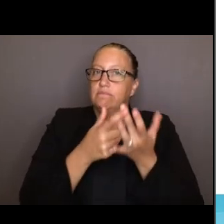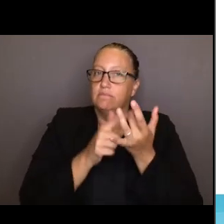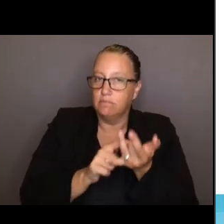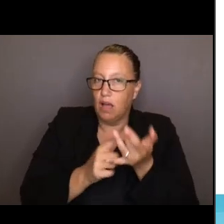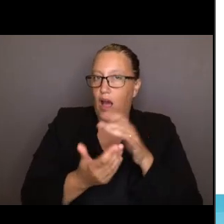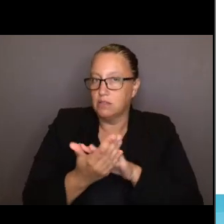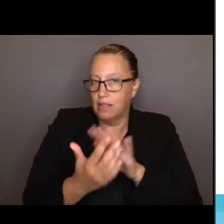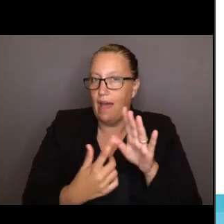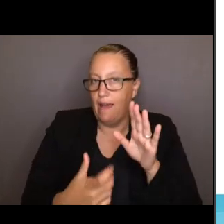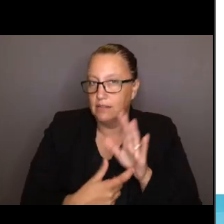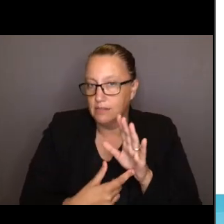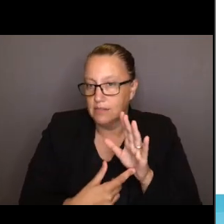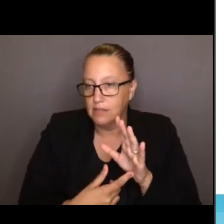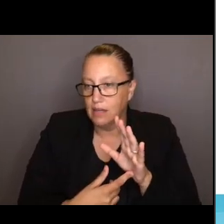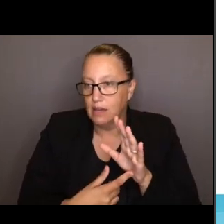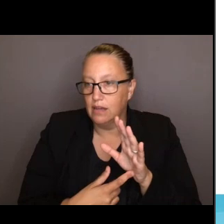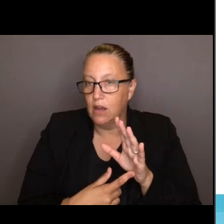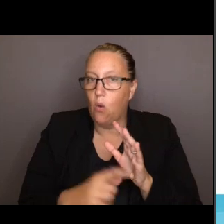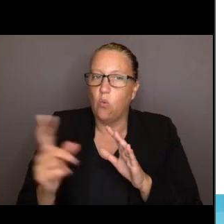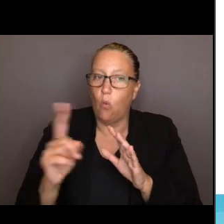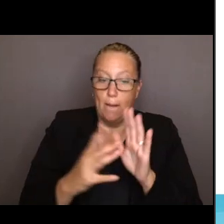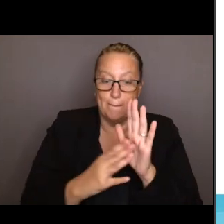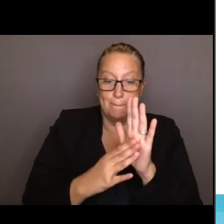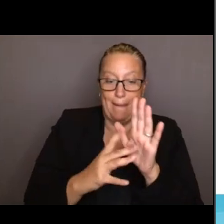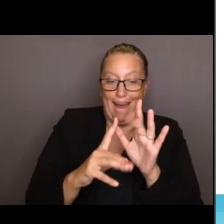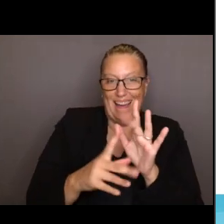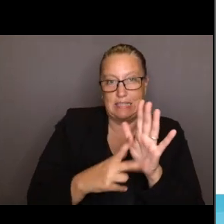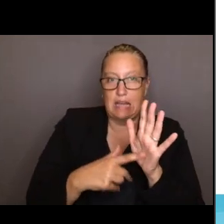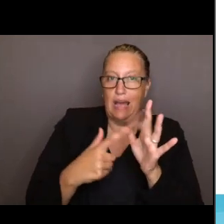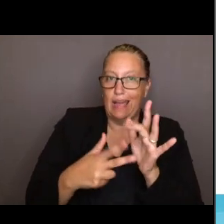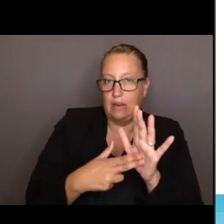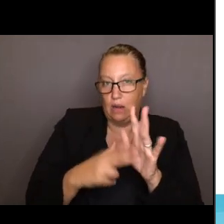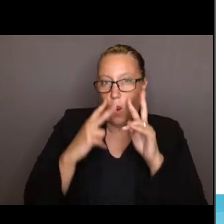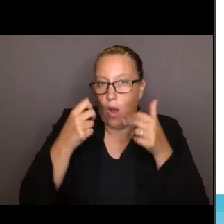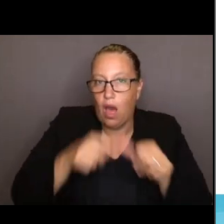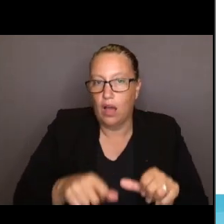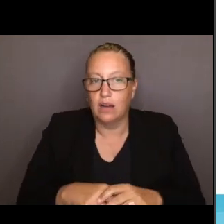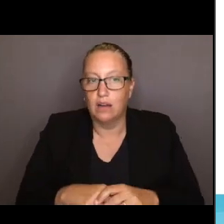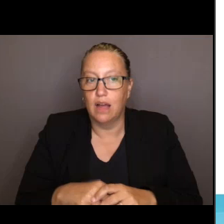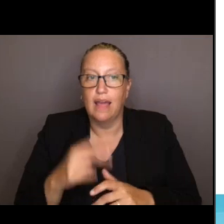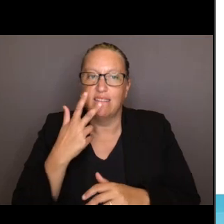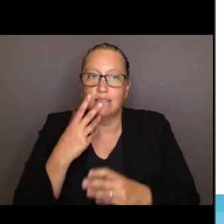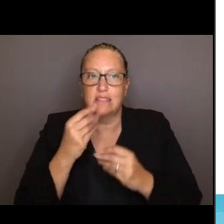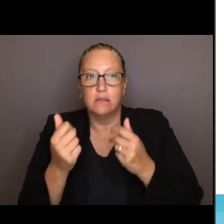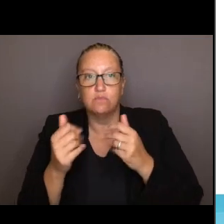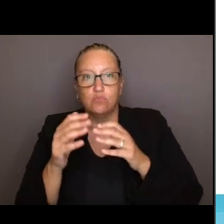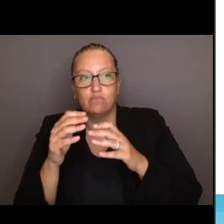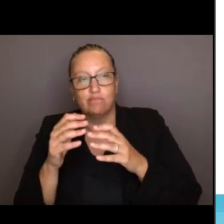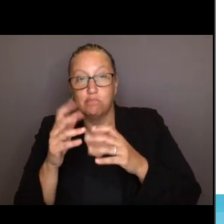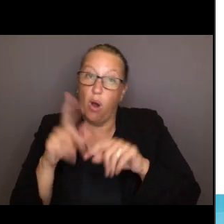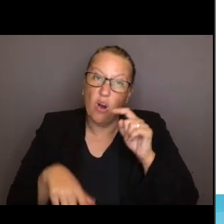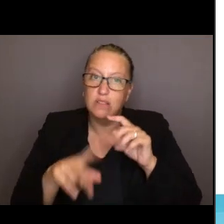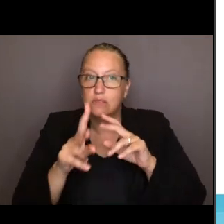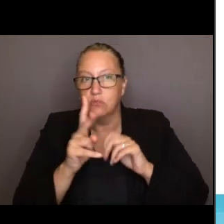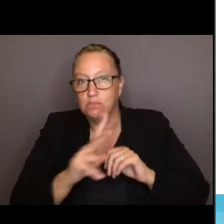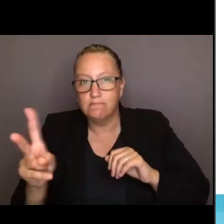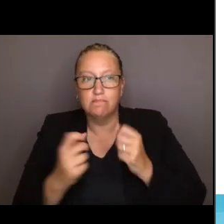what maintaining that child would look like. And in our circumstances, it would be child support.